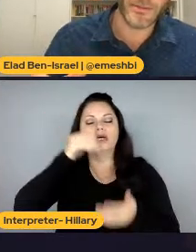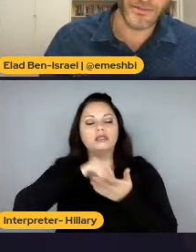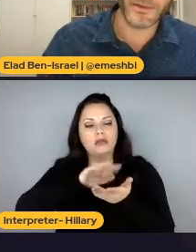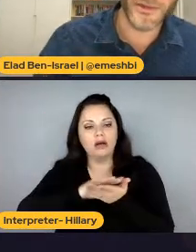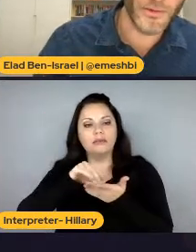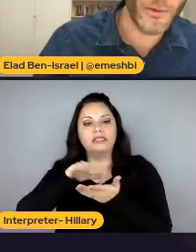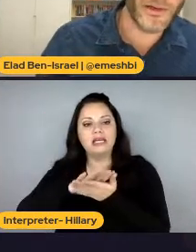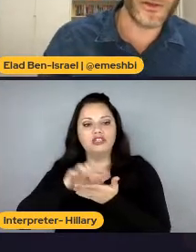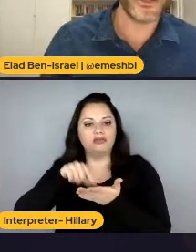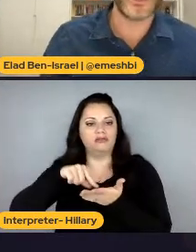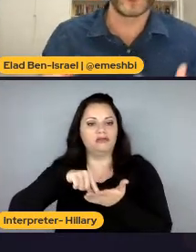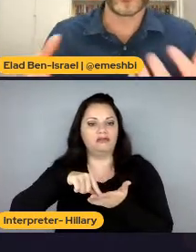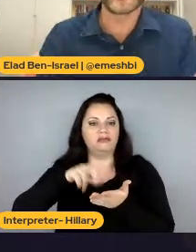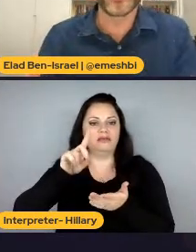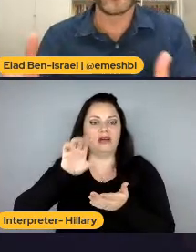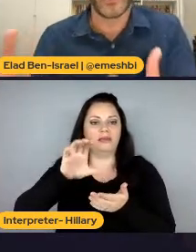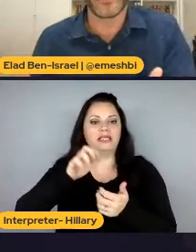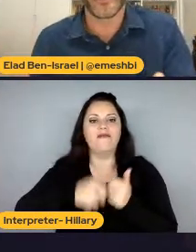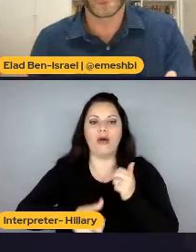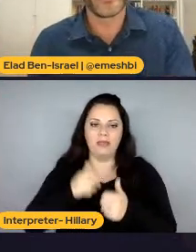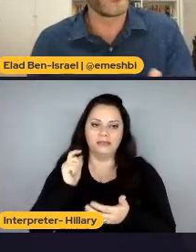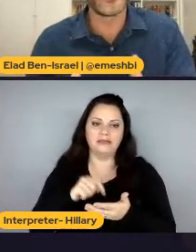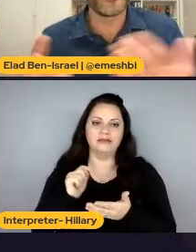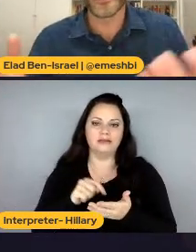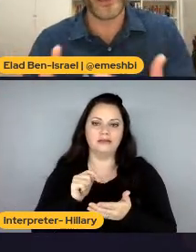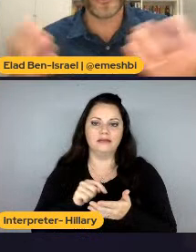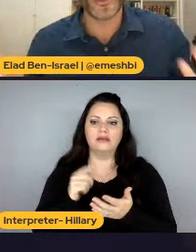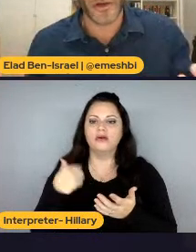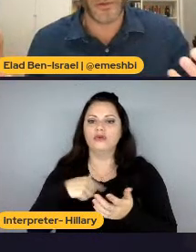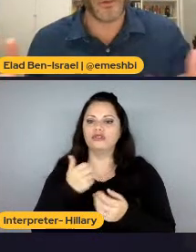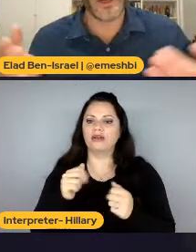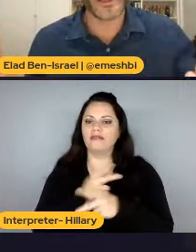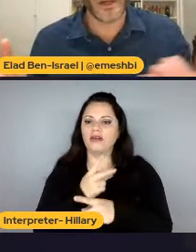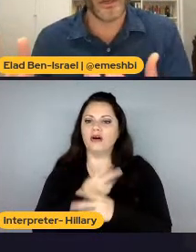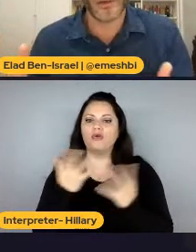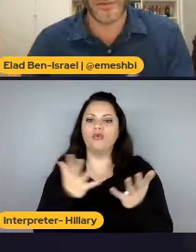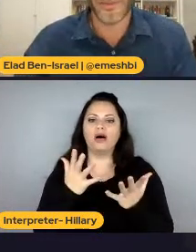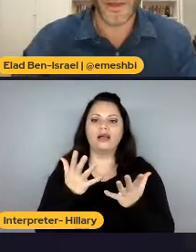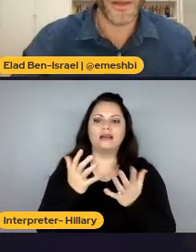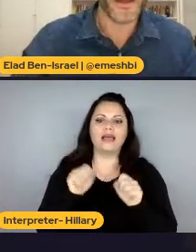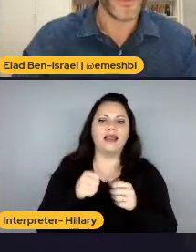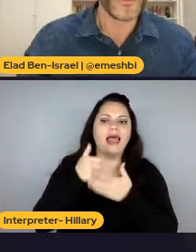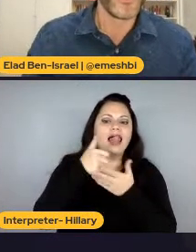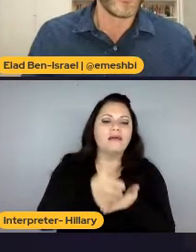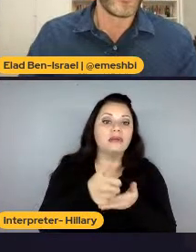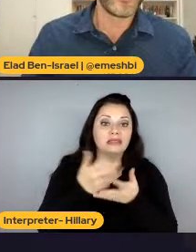has problems, and so we want to understand what would help. We're not sure. We're really not sure.